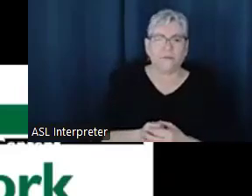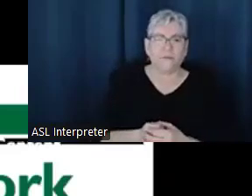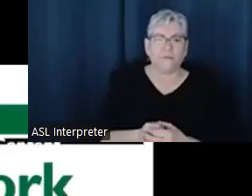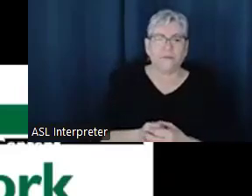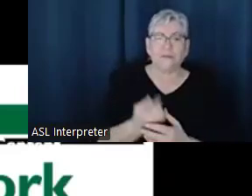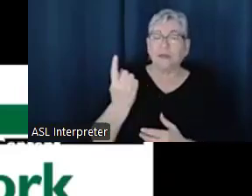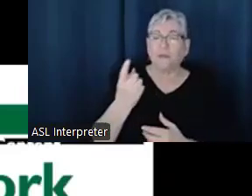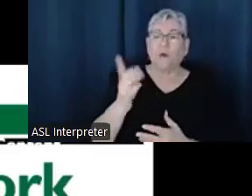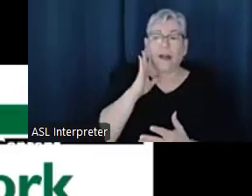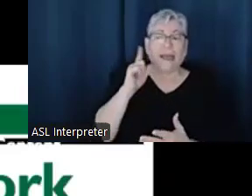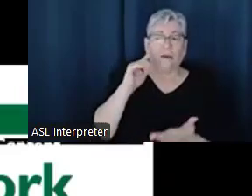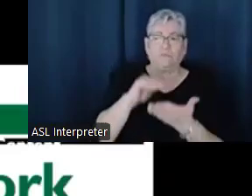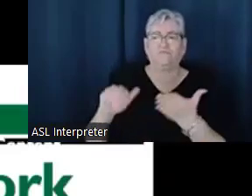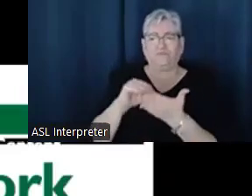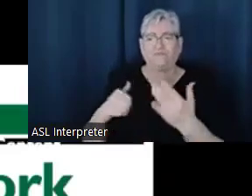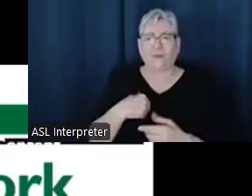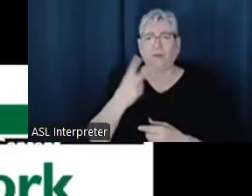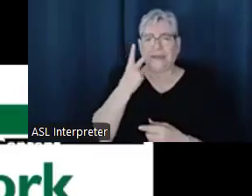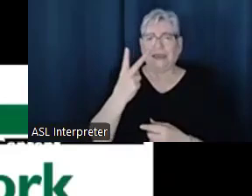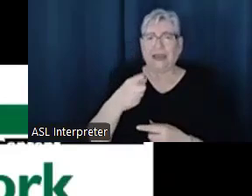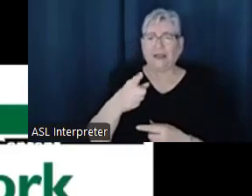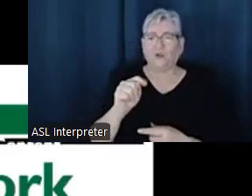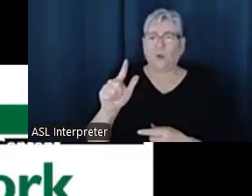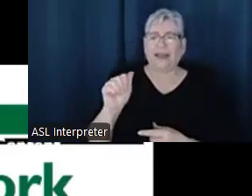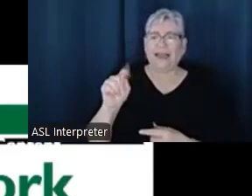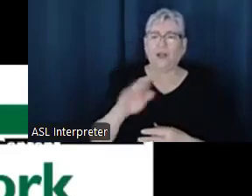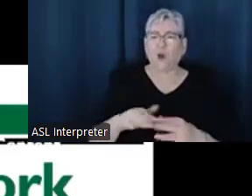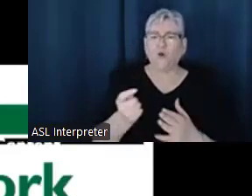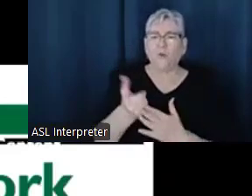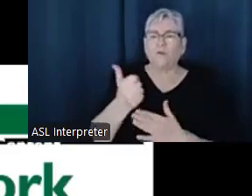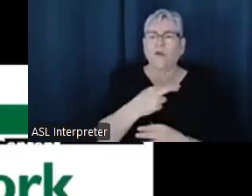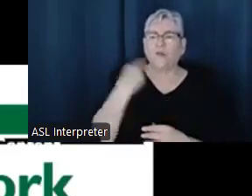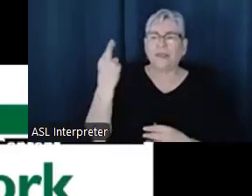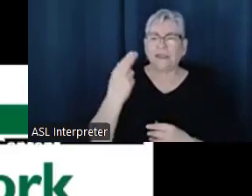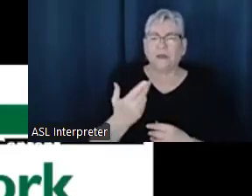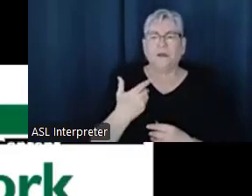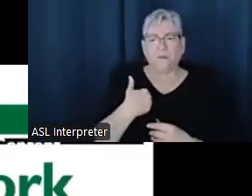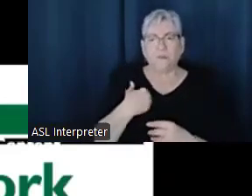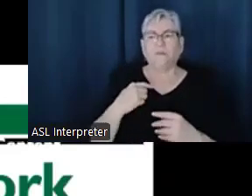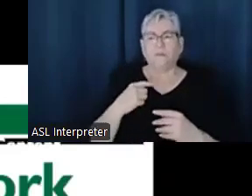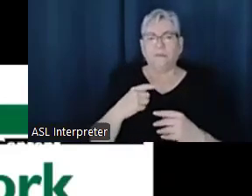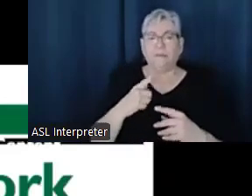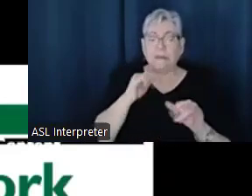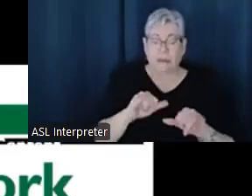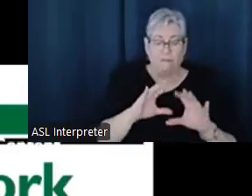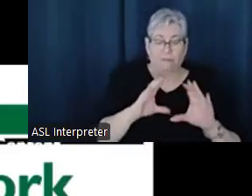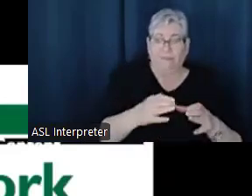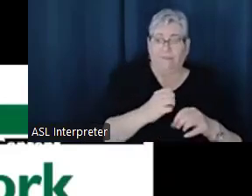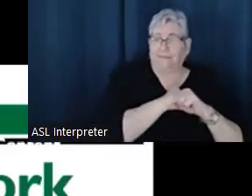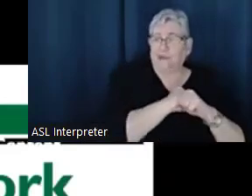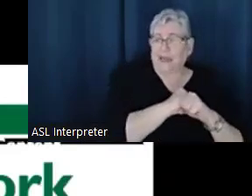hearing from me and you'll see a lot in the toolkits, don't remove the risk. Again, we're taking them out of the bubble because that really helps with our